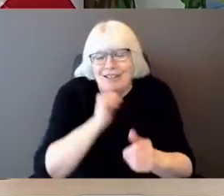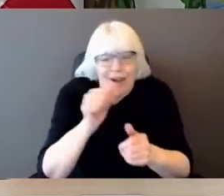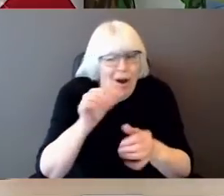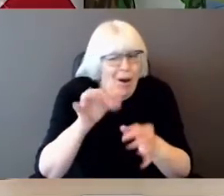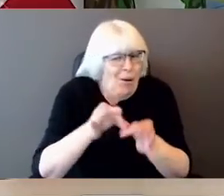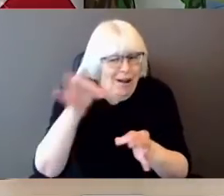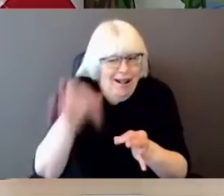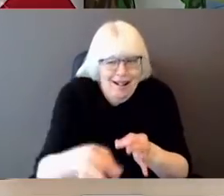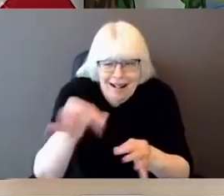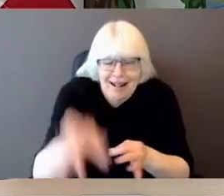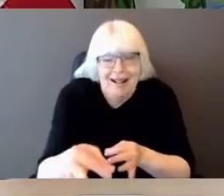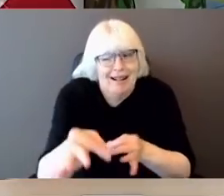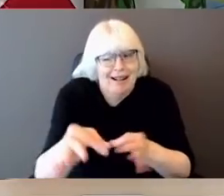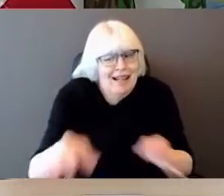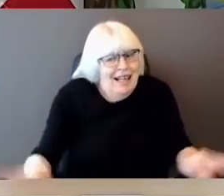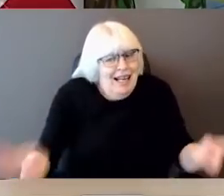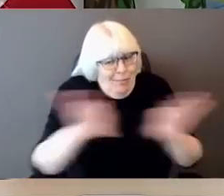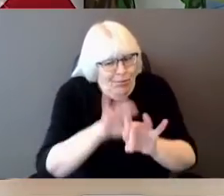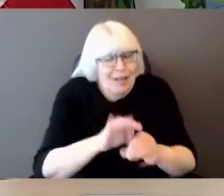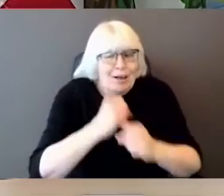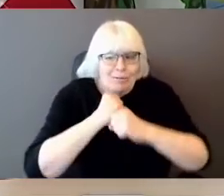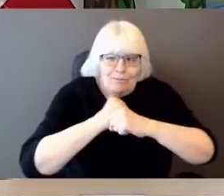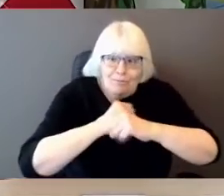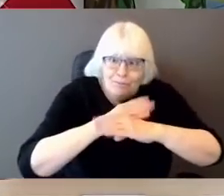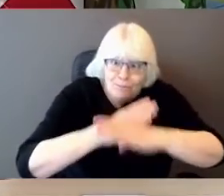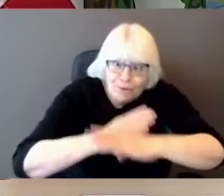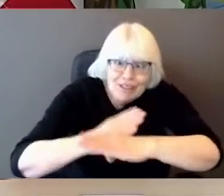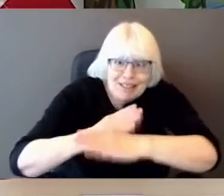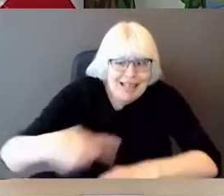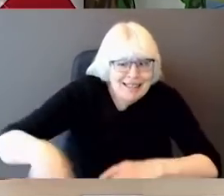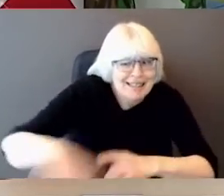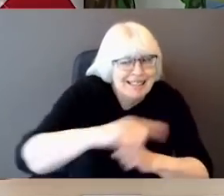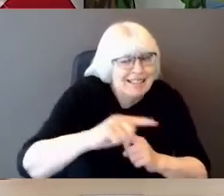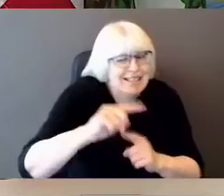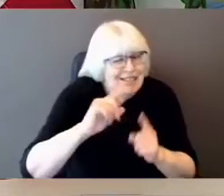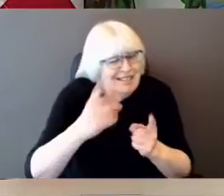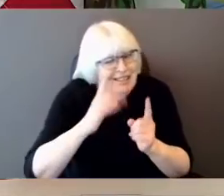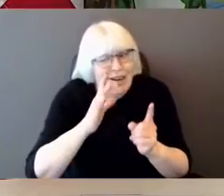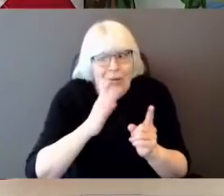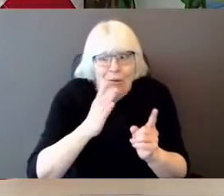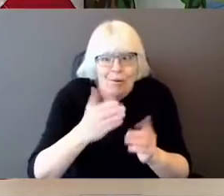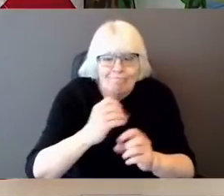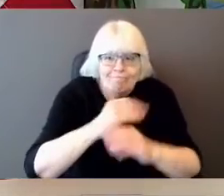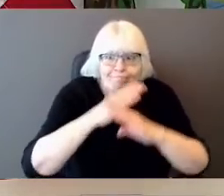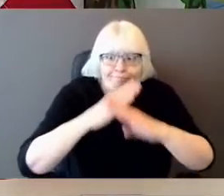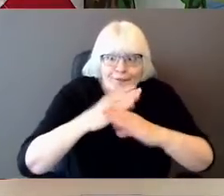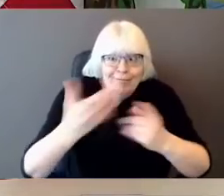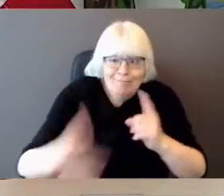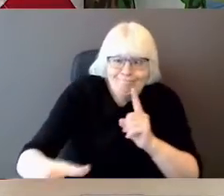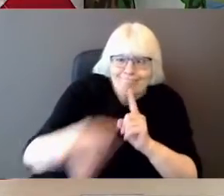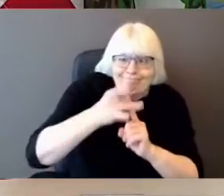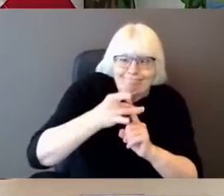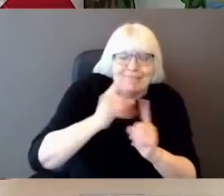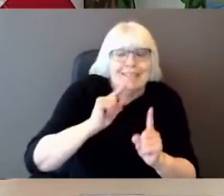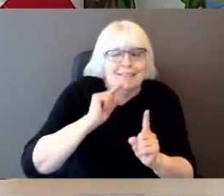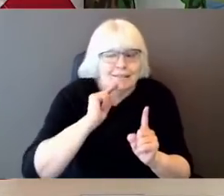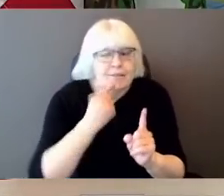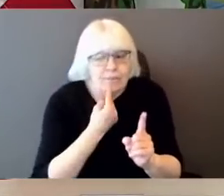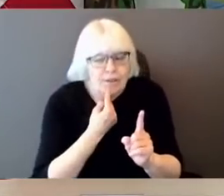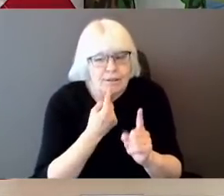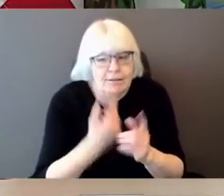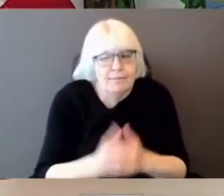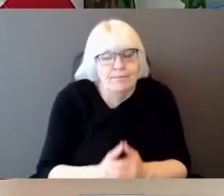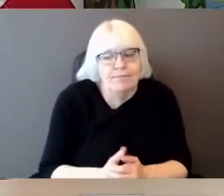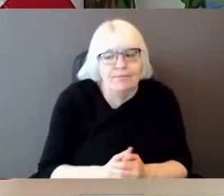to COVID-19. So I'm going to stop there and move to the